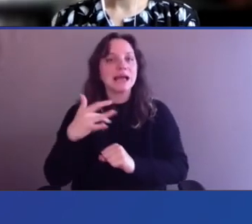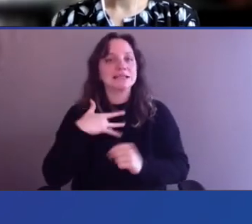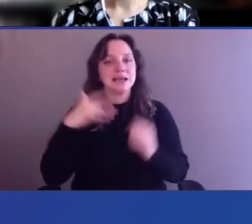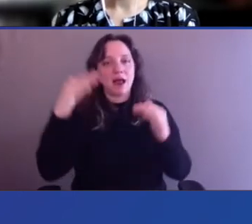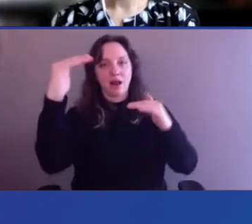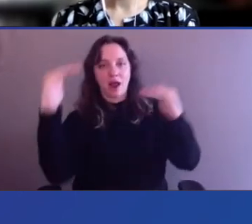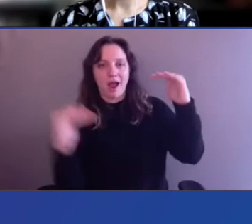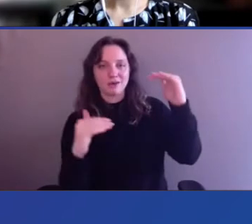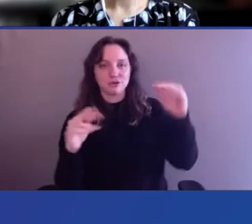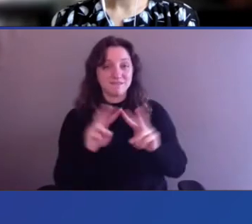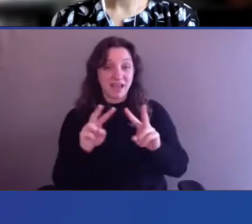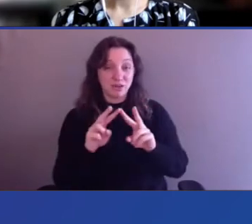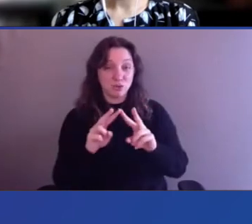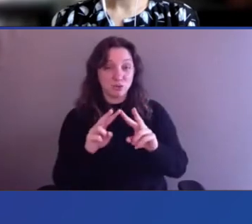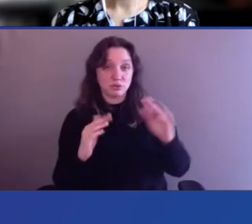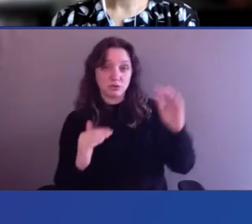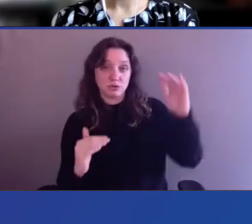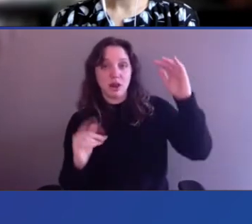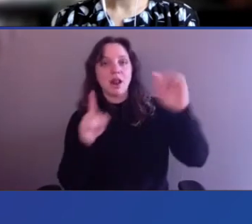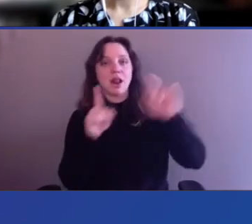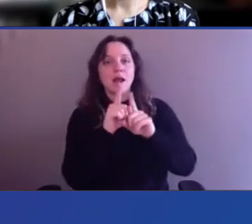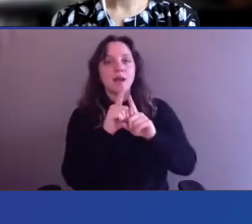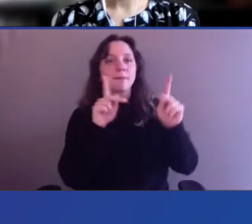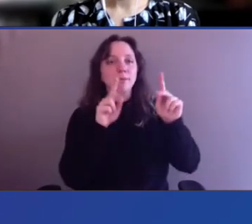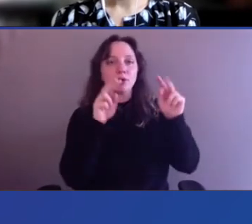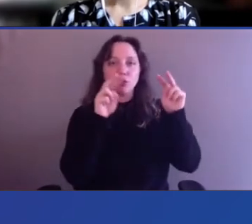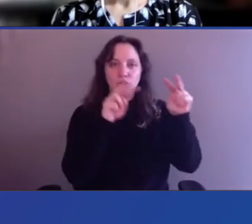value. Is that what we're talking about?